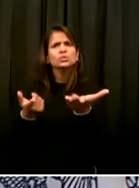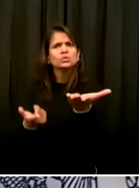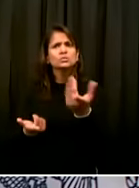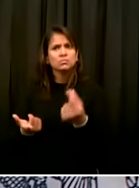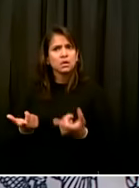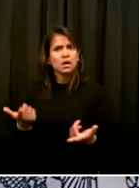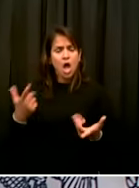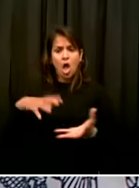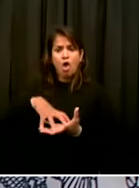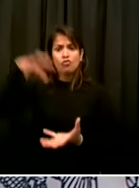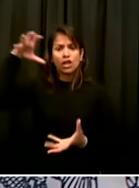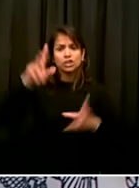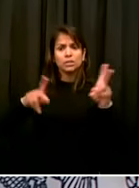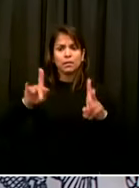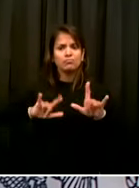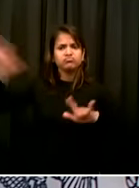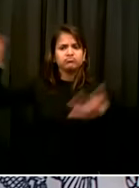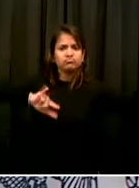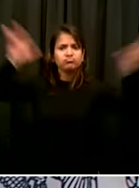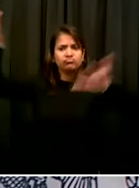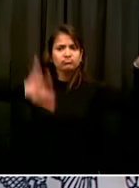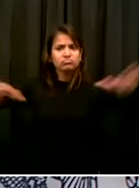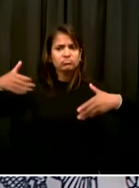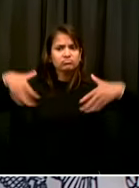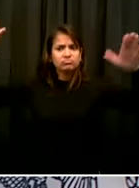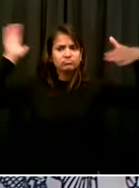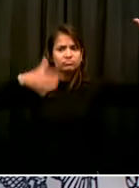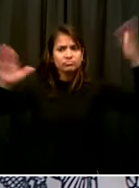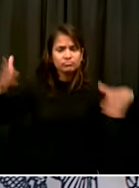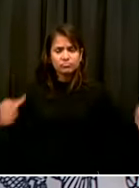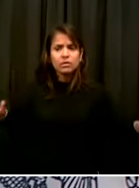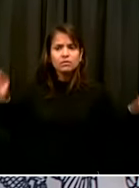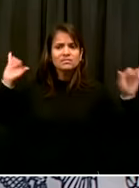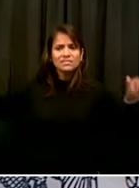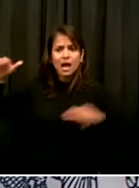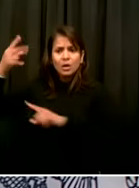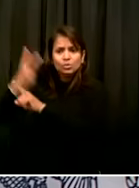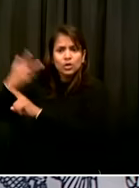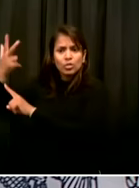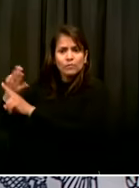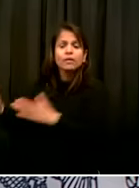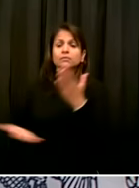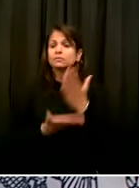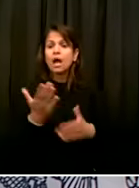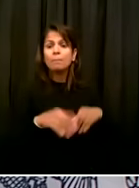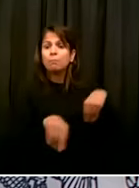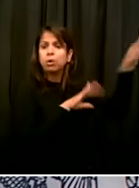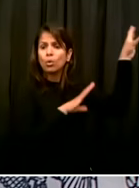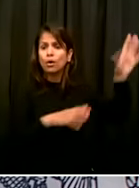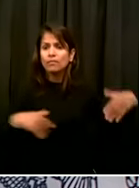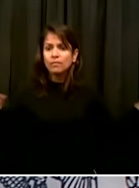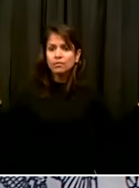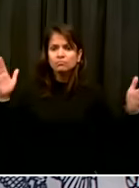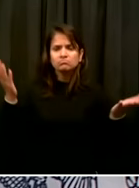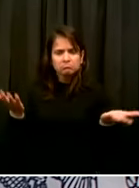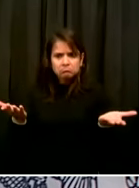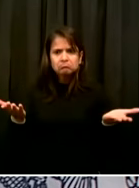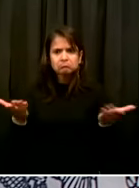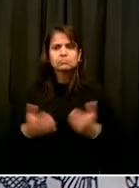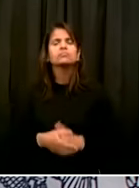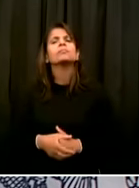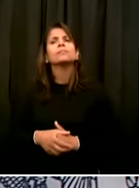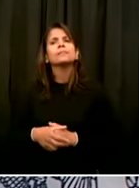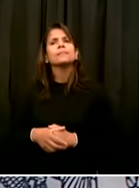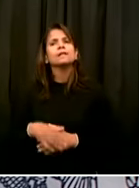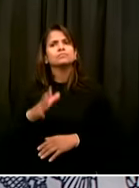to be in New York City. There's a lot of folks who are wealthy and are New Yorkers and are proud of New York City